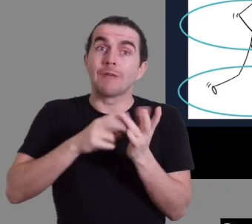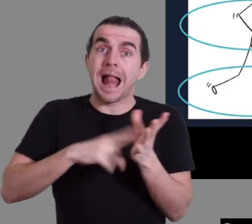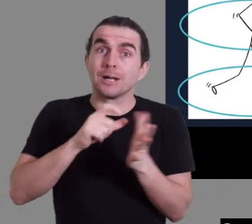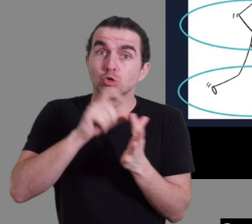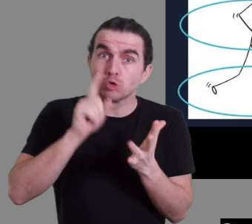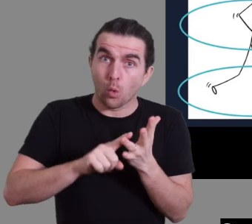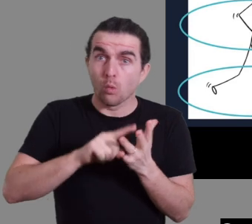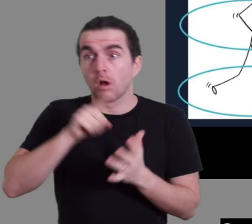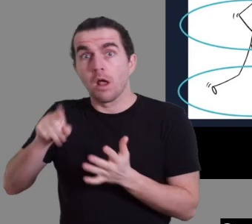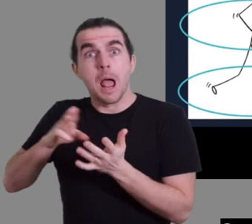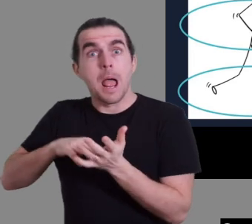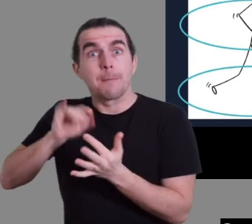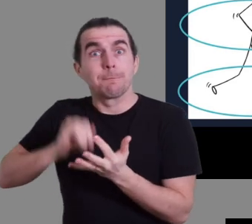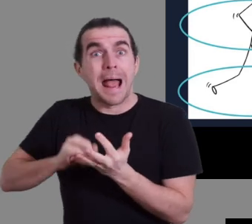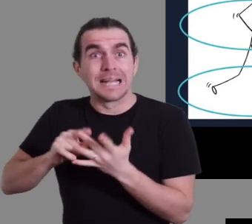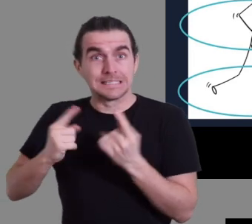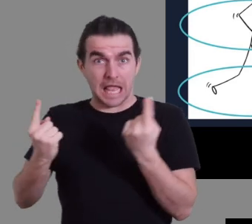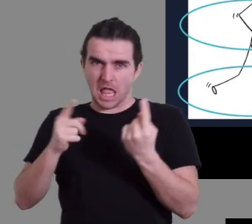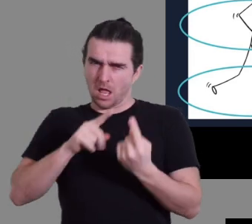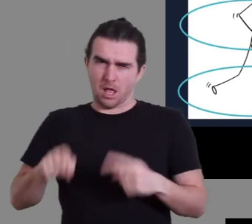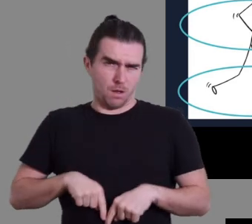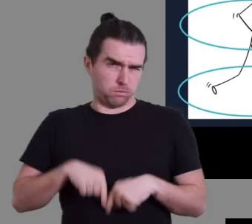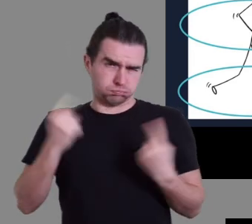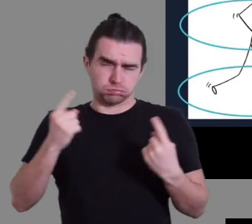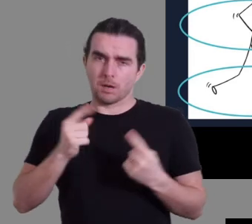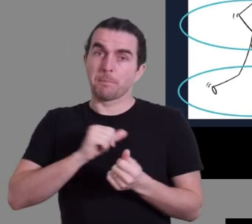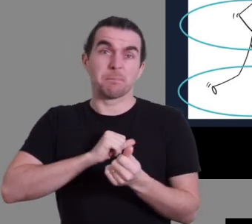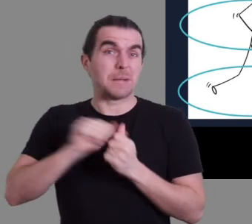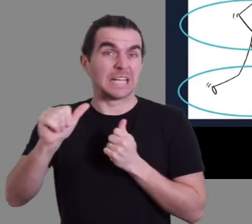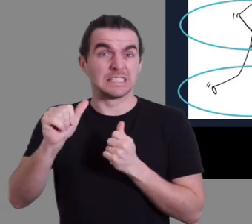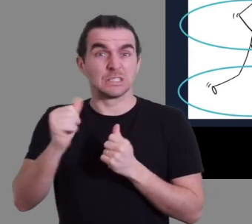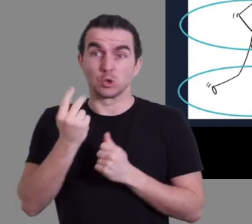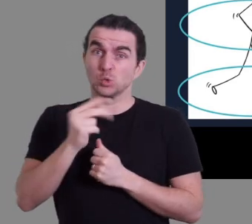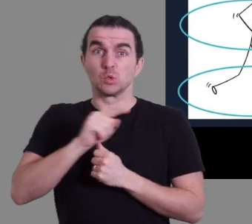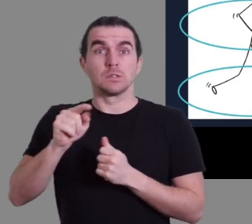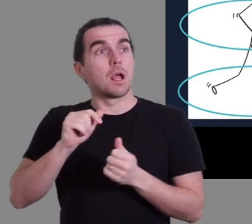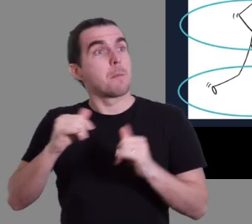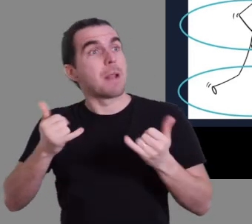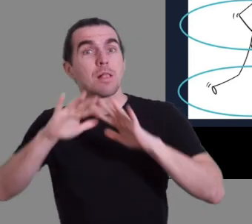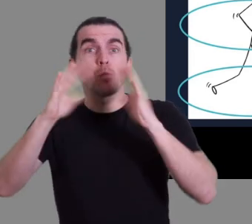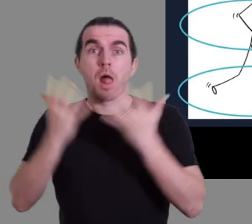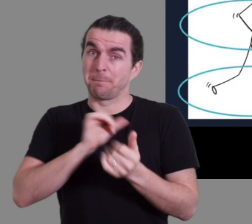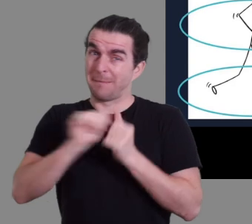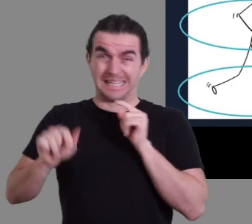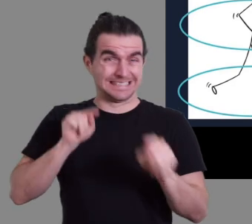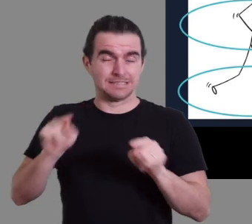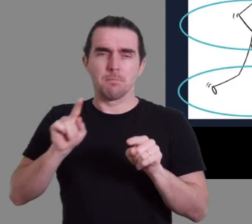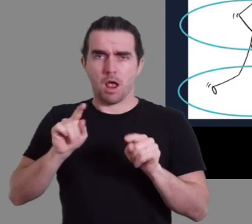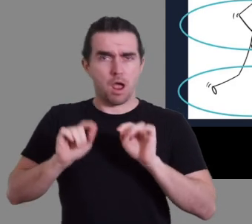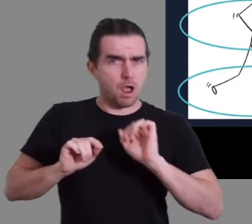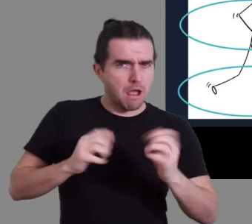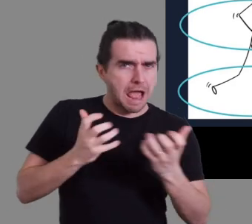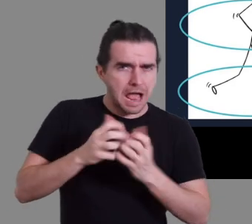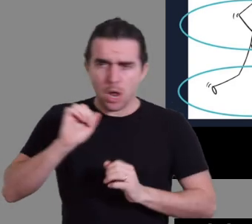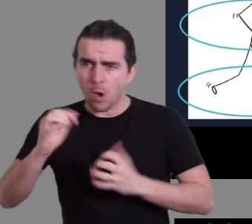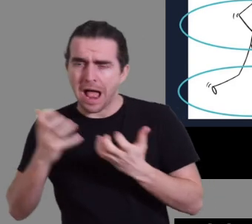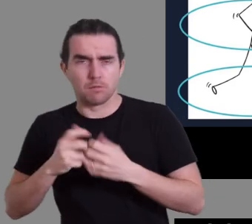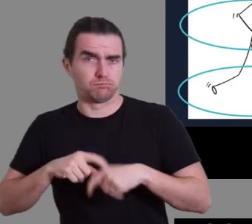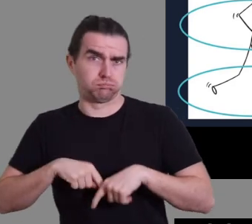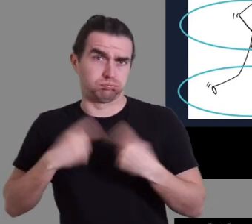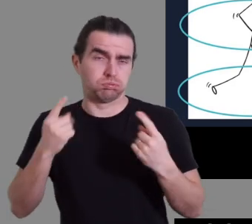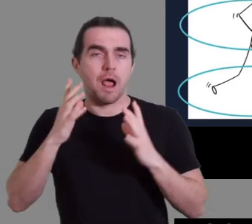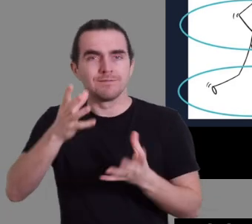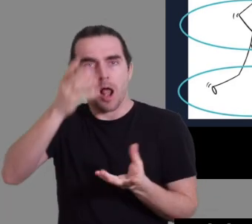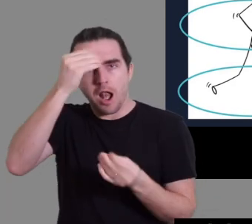Ronaldo will do things differently from Messi, even though they're the two best players in the world. There'll be different aspects that you can learn about each player, and then